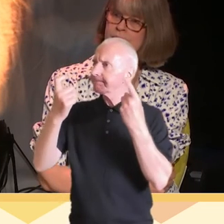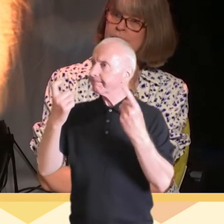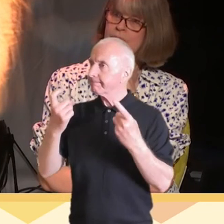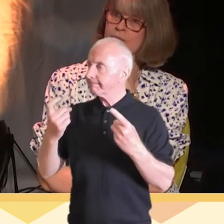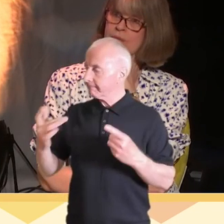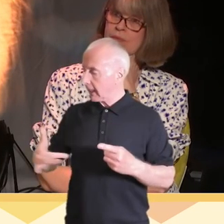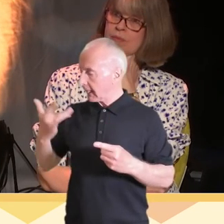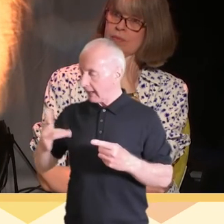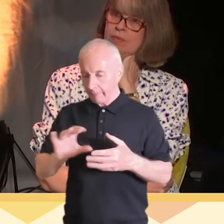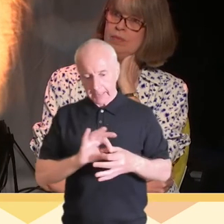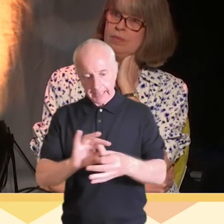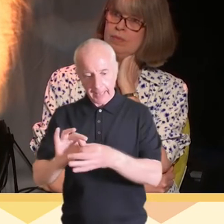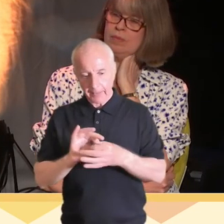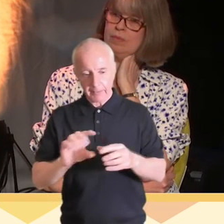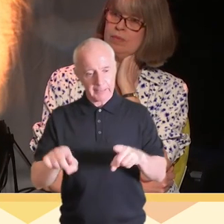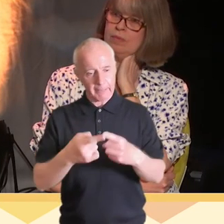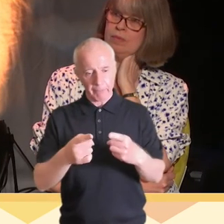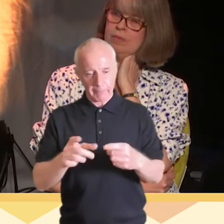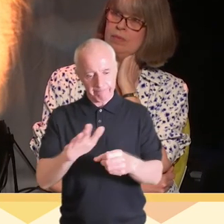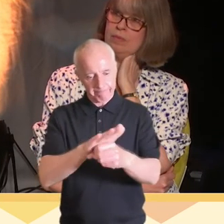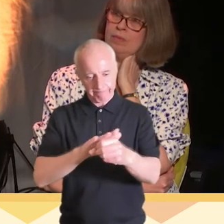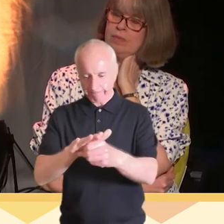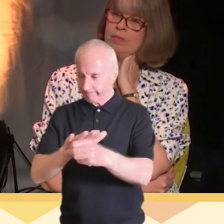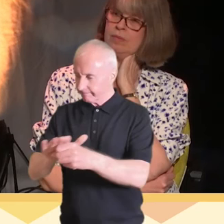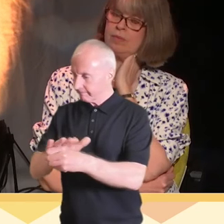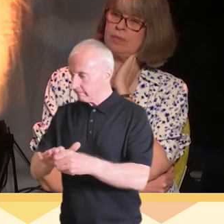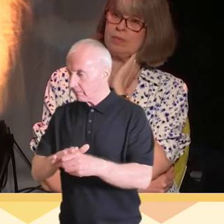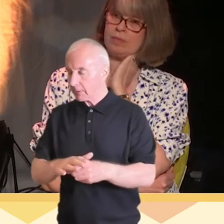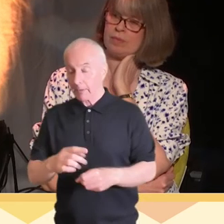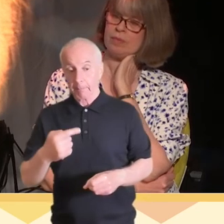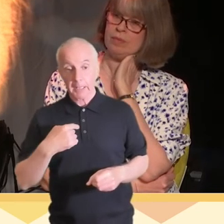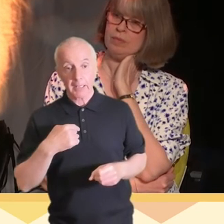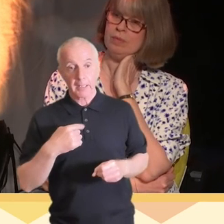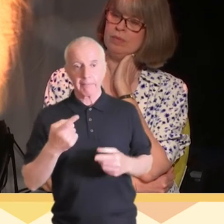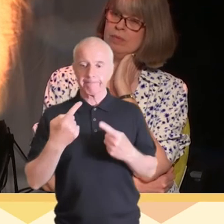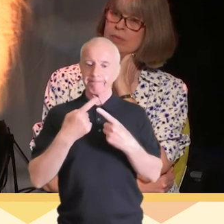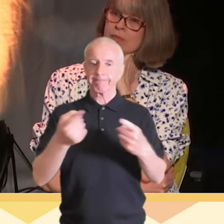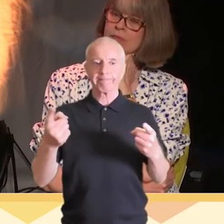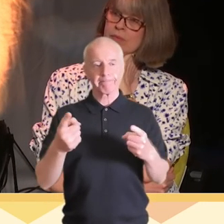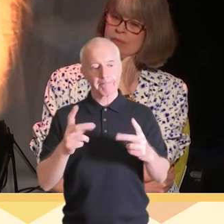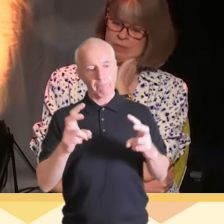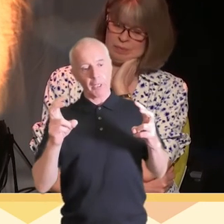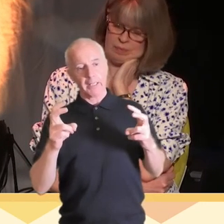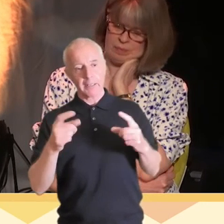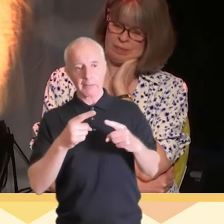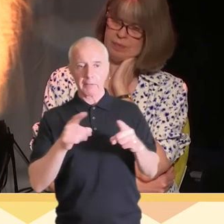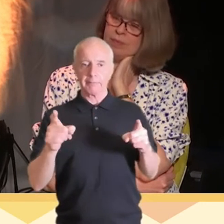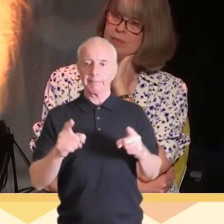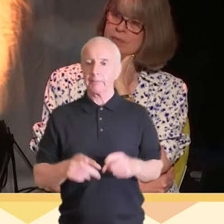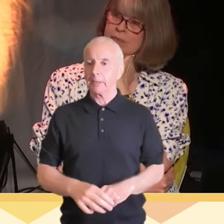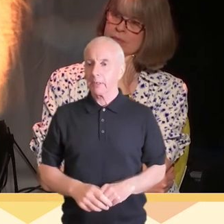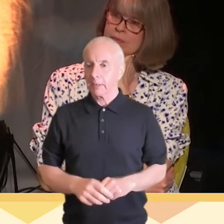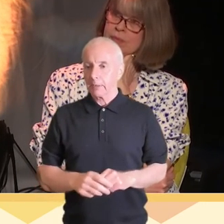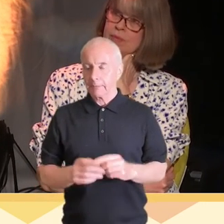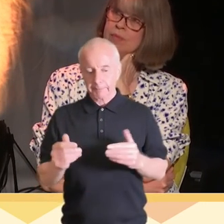together in many different settings, a phrase that I've used that many have picked up on is